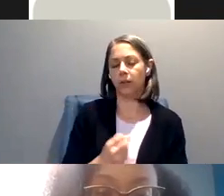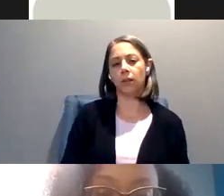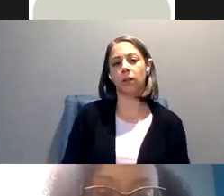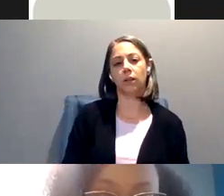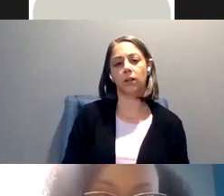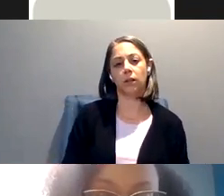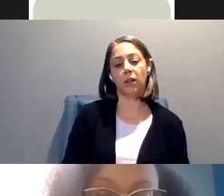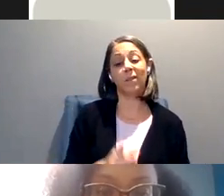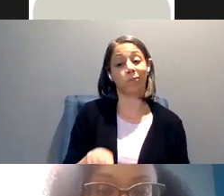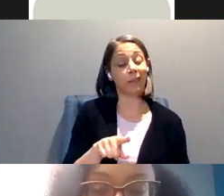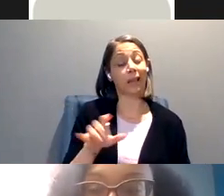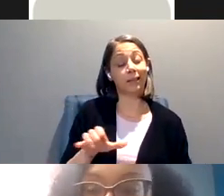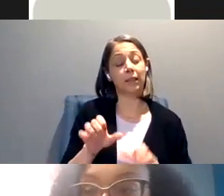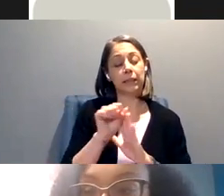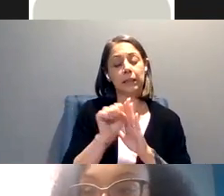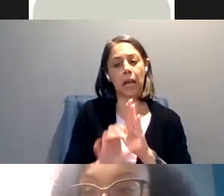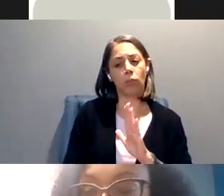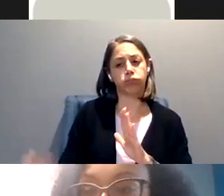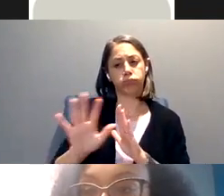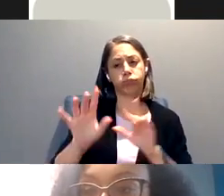a statewide survey that